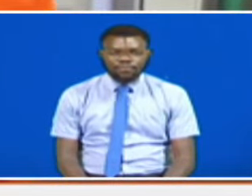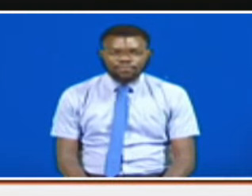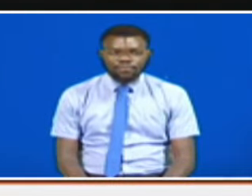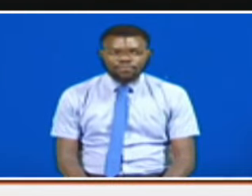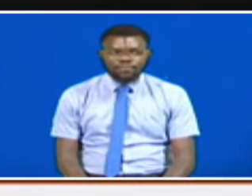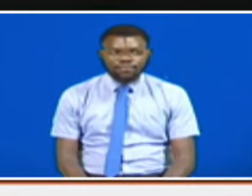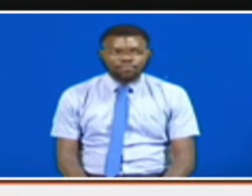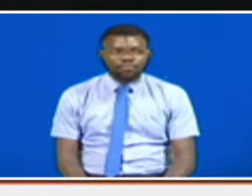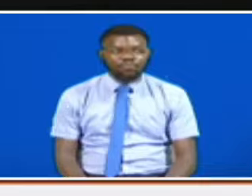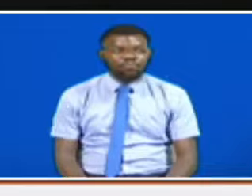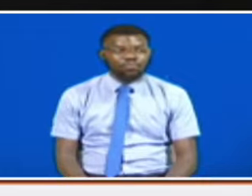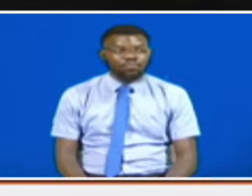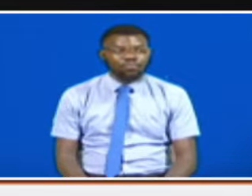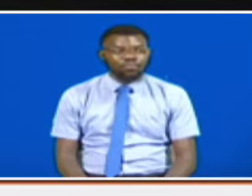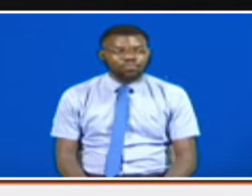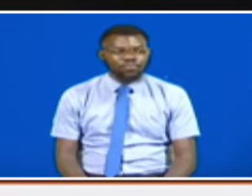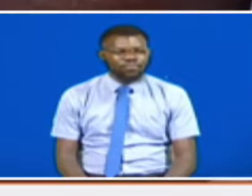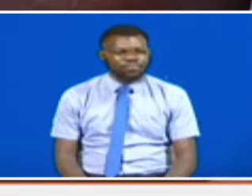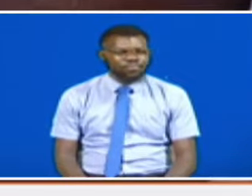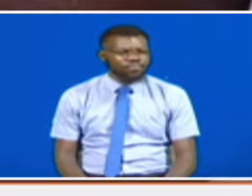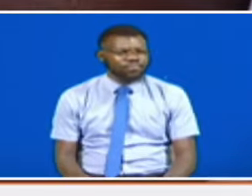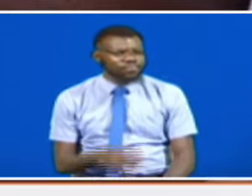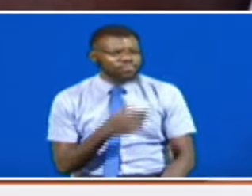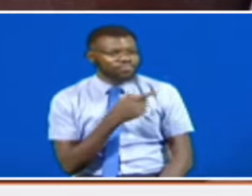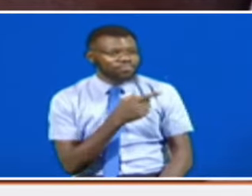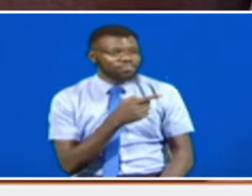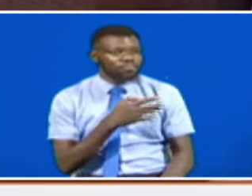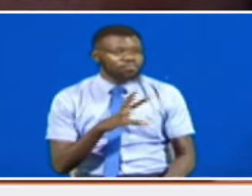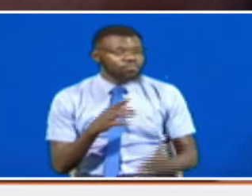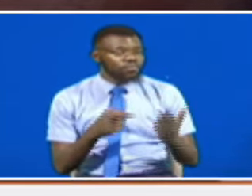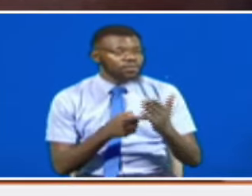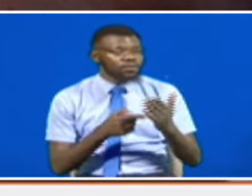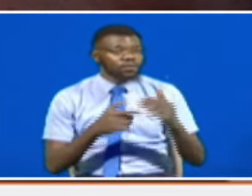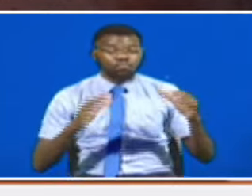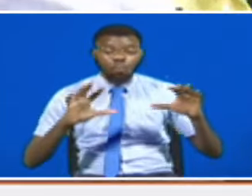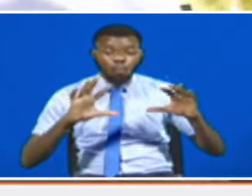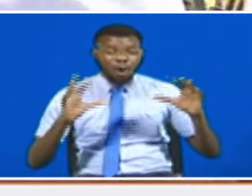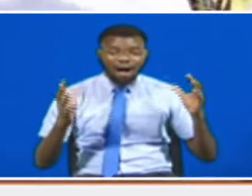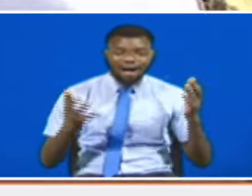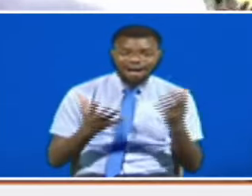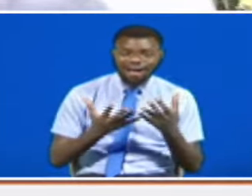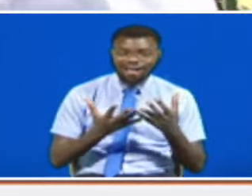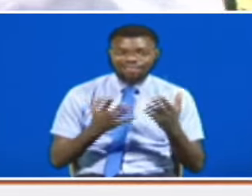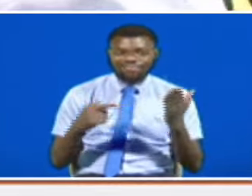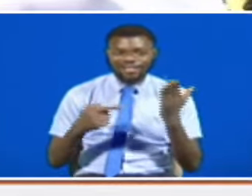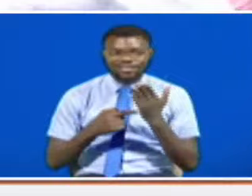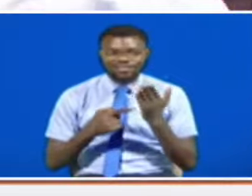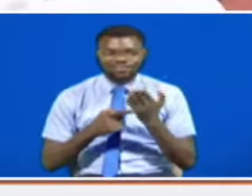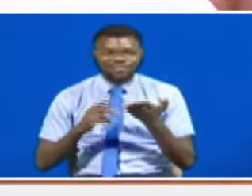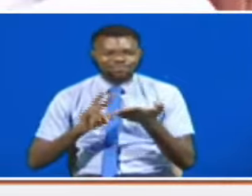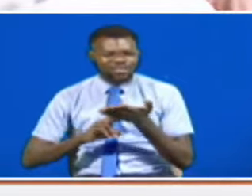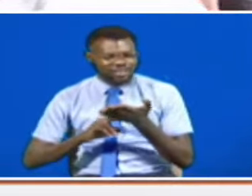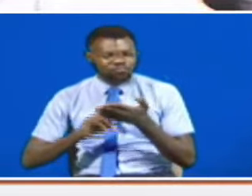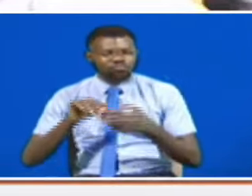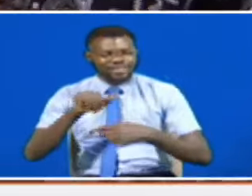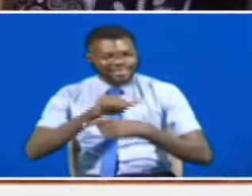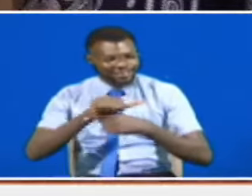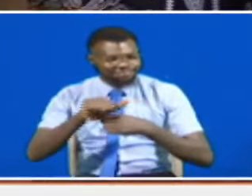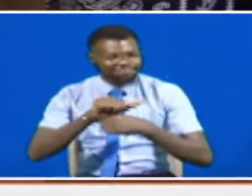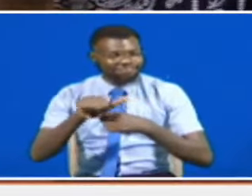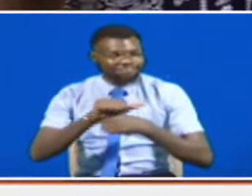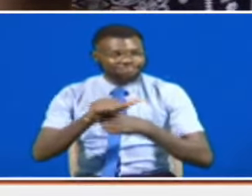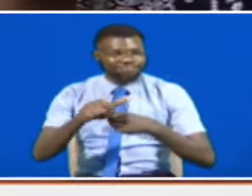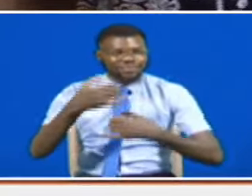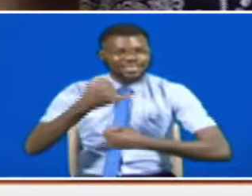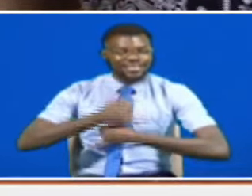In today's evolving technological world, trainers in technical and vocational education and training institutions,